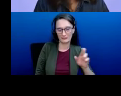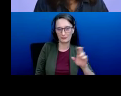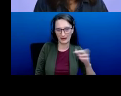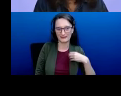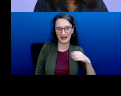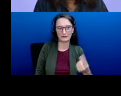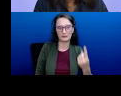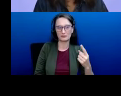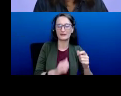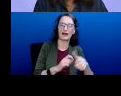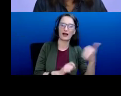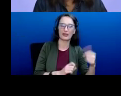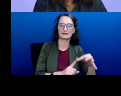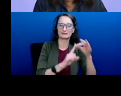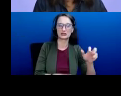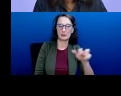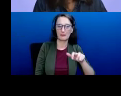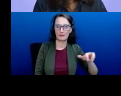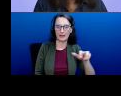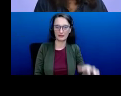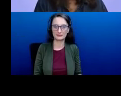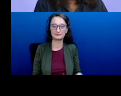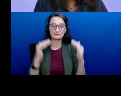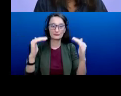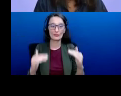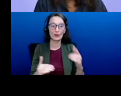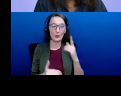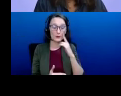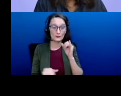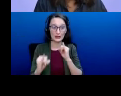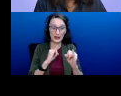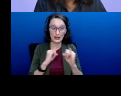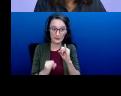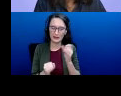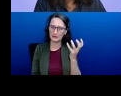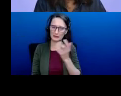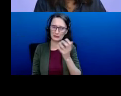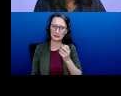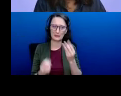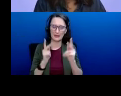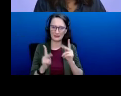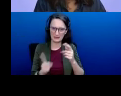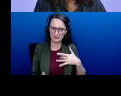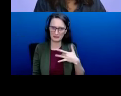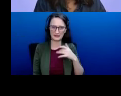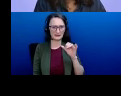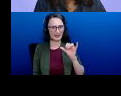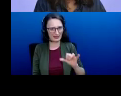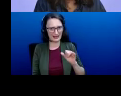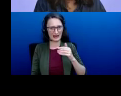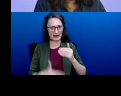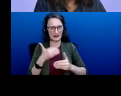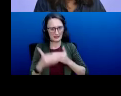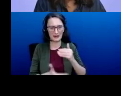For interviewing, many find interviewing stressful. So for real-time communication support, there's a